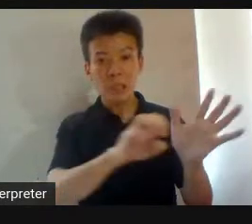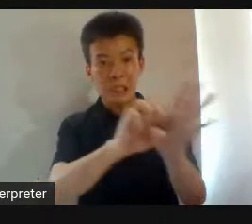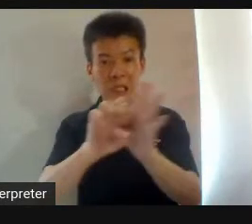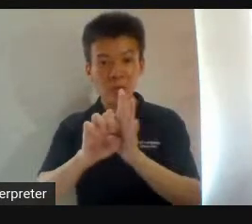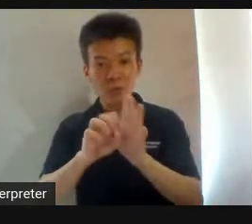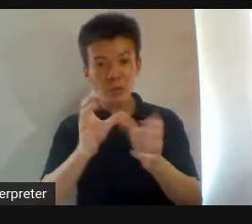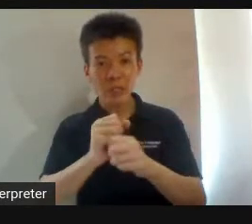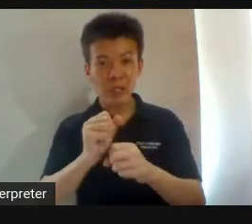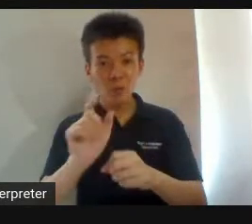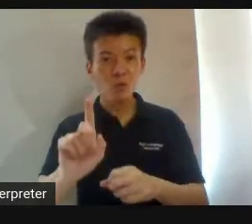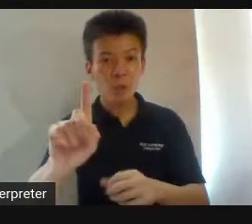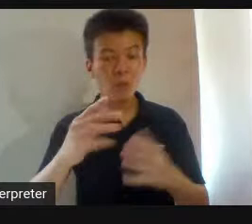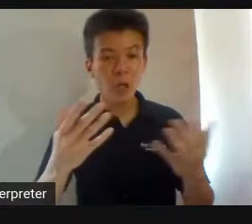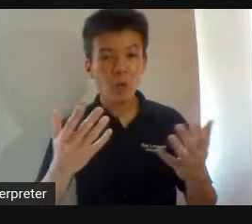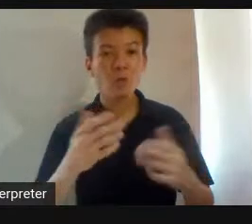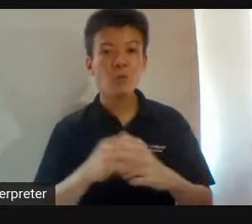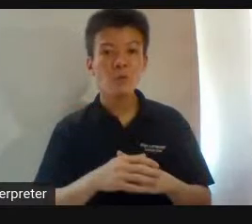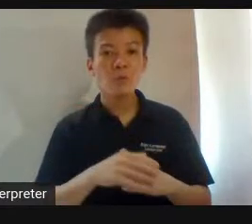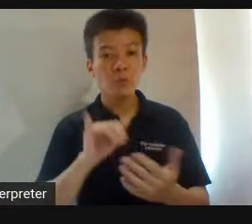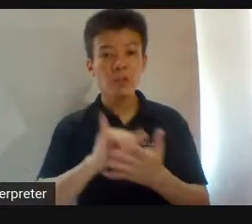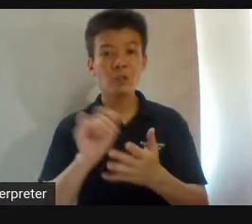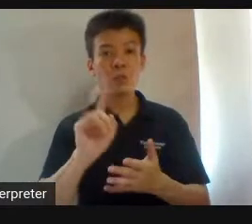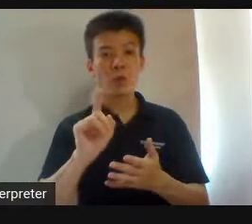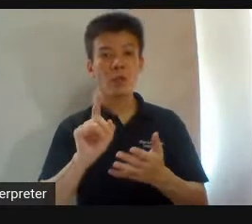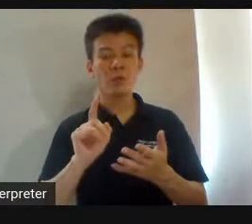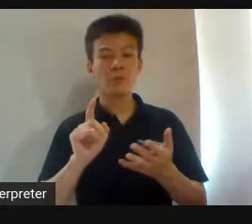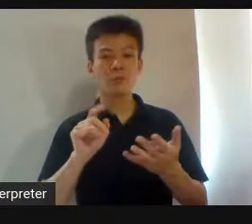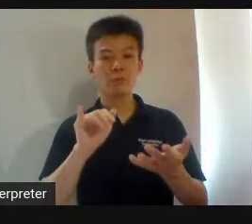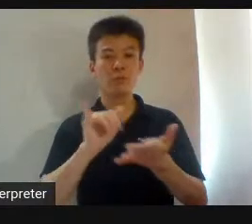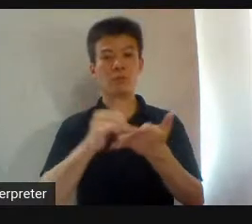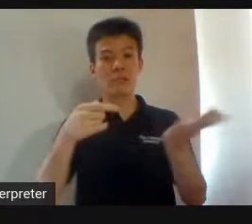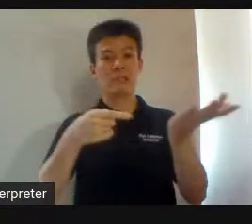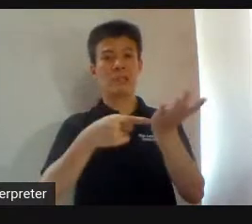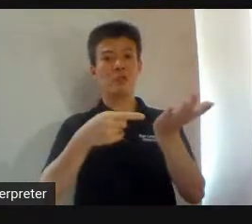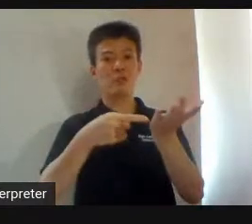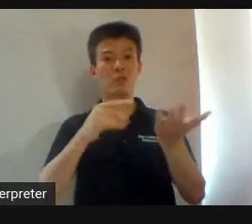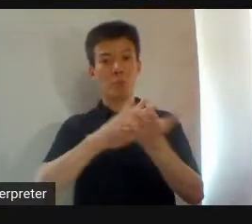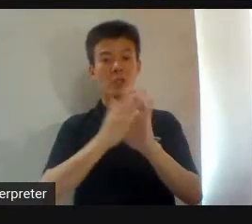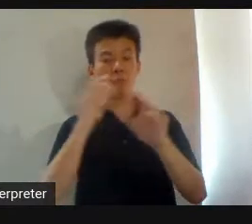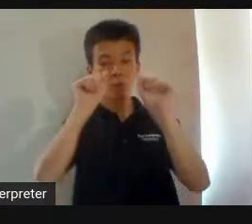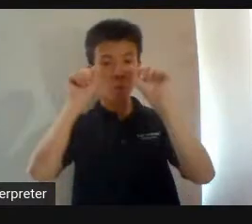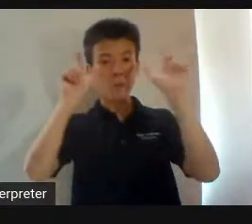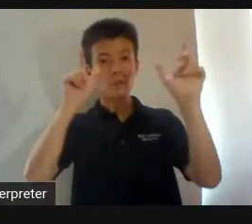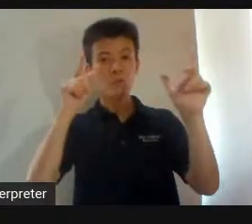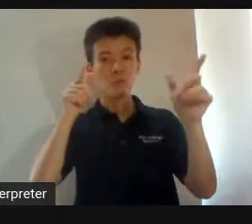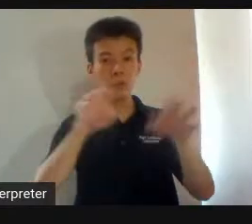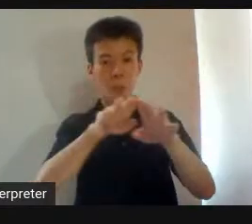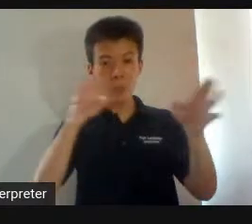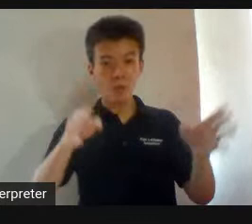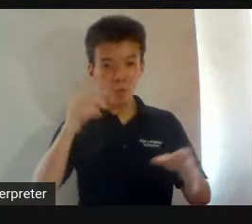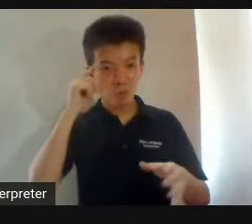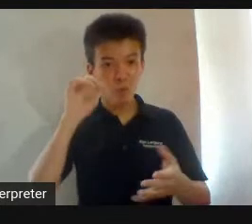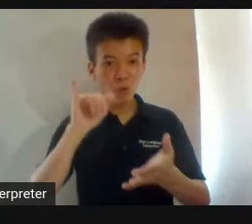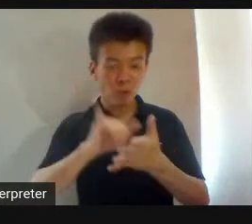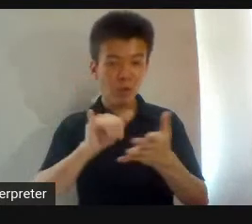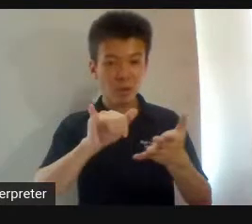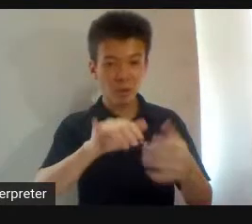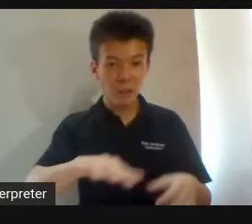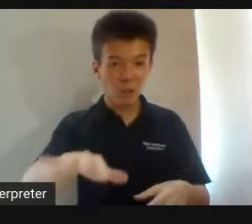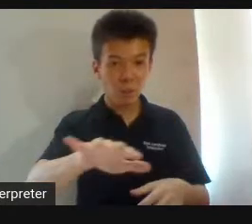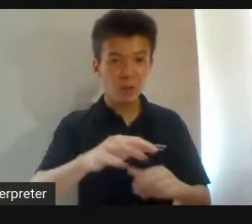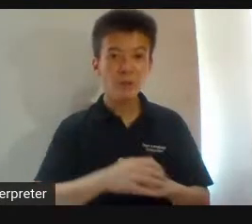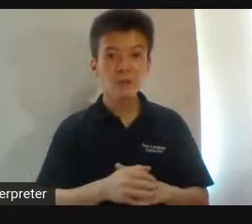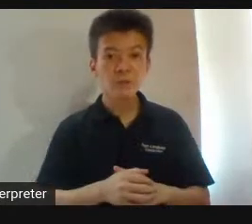to them, right? How does it come, you know, and this is where, you know, this technology becomes this amazing kind of platform for this space is, you